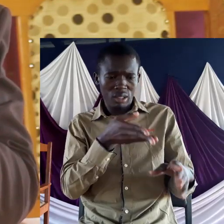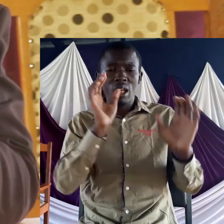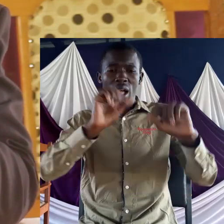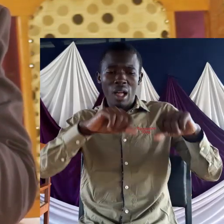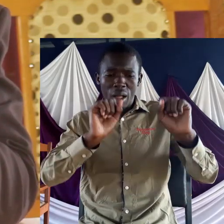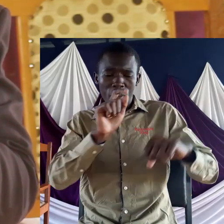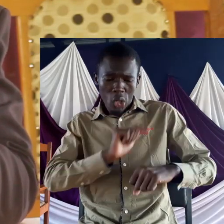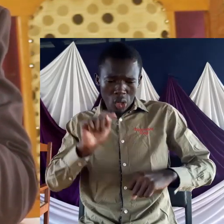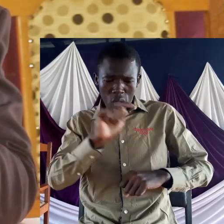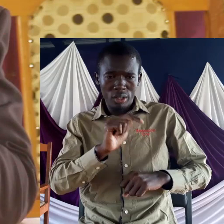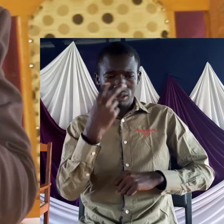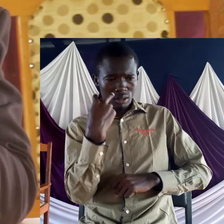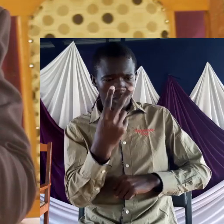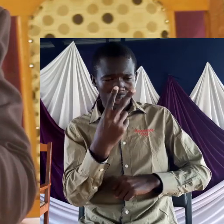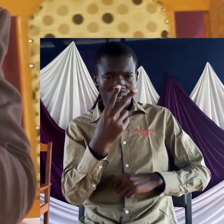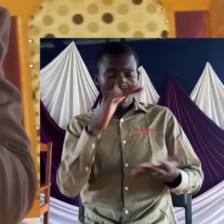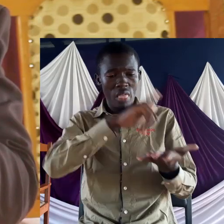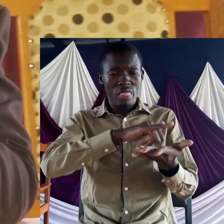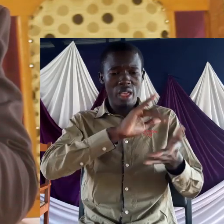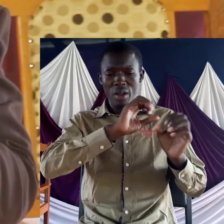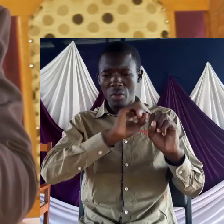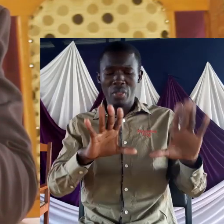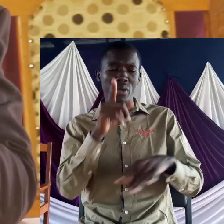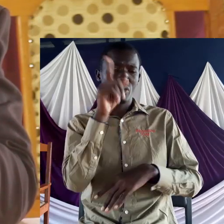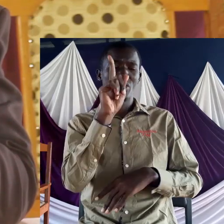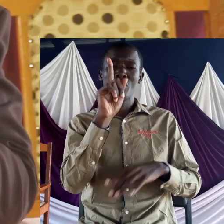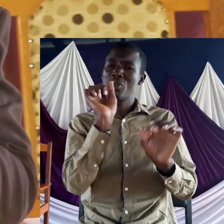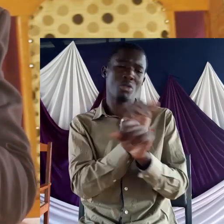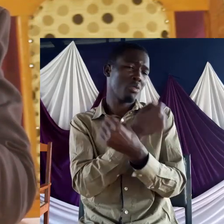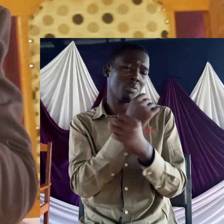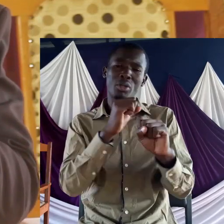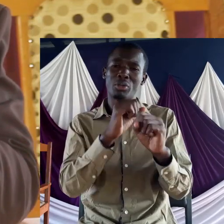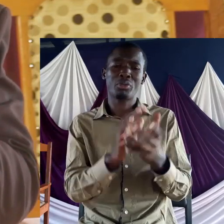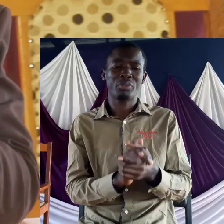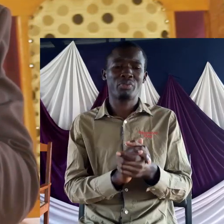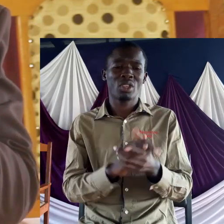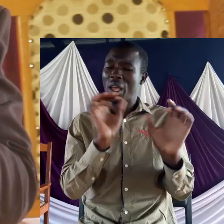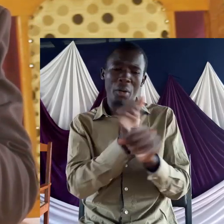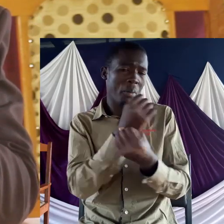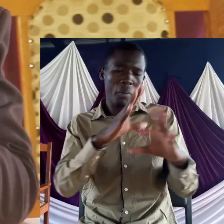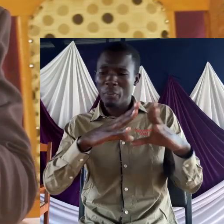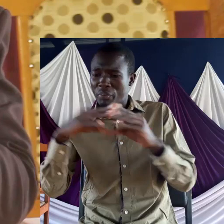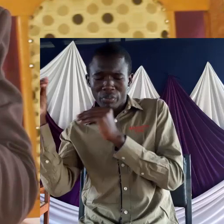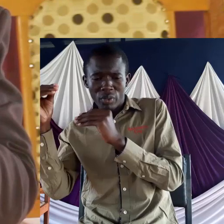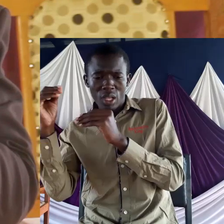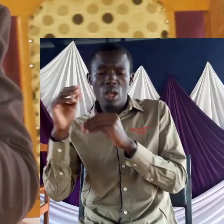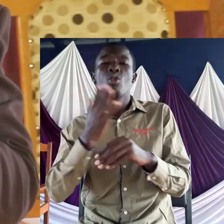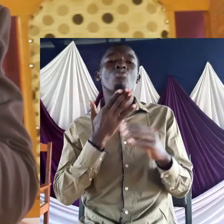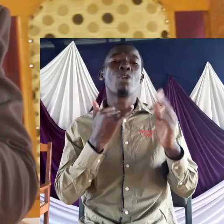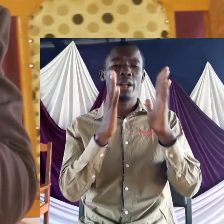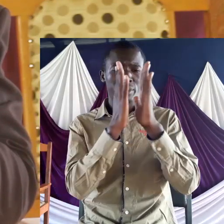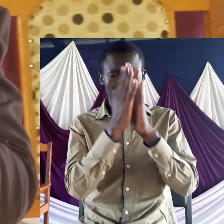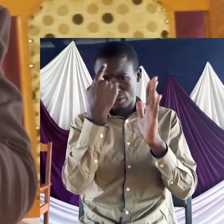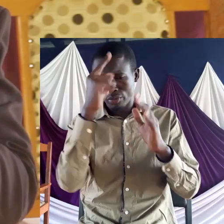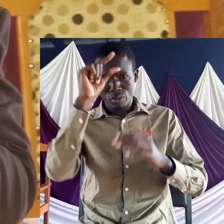see that without you nothing can happen. Without you we cannot make a move. We want to pray for our government, that